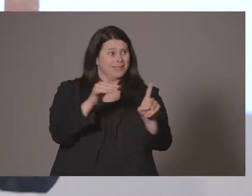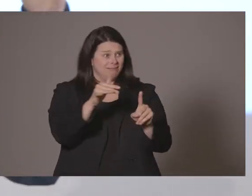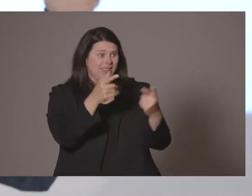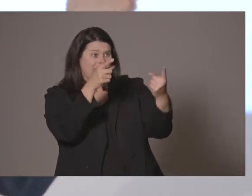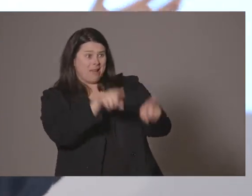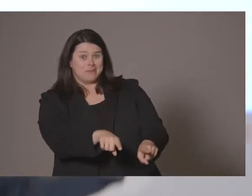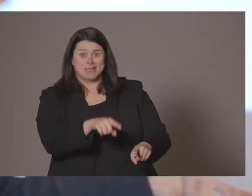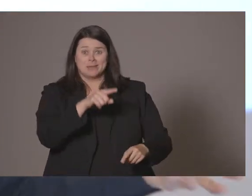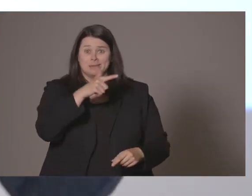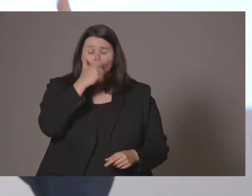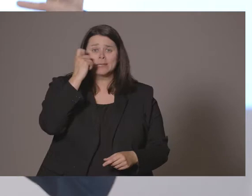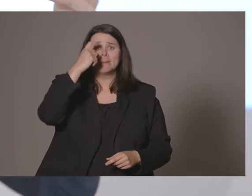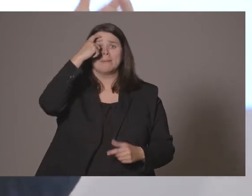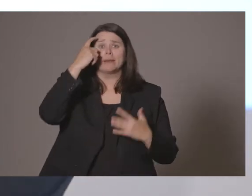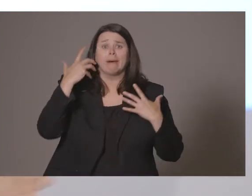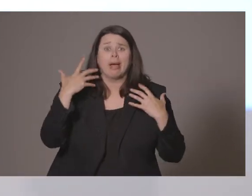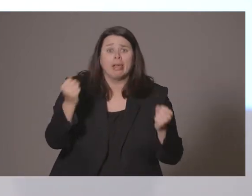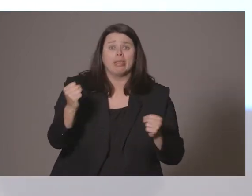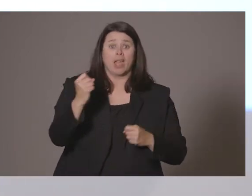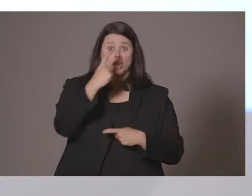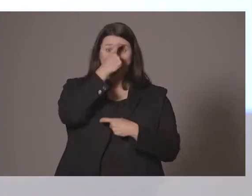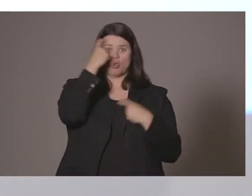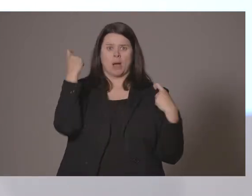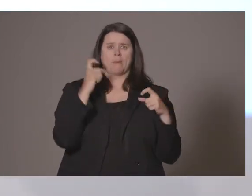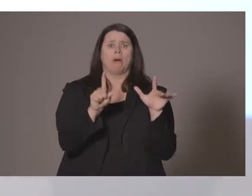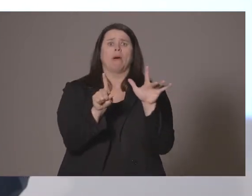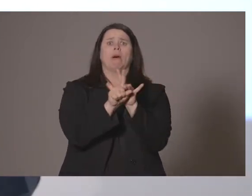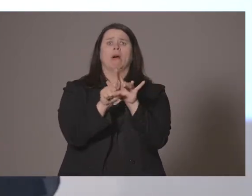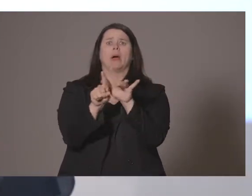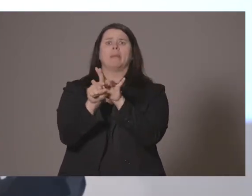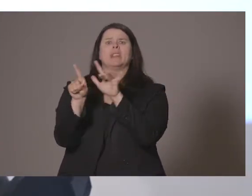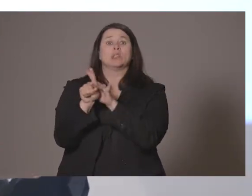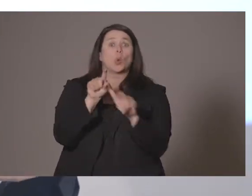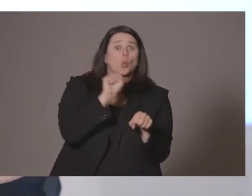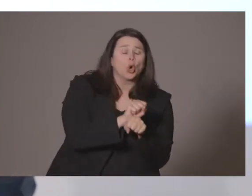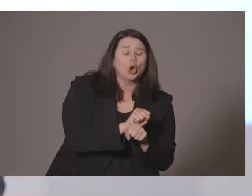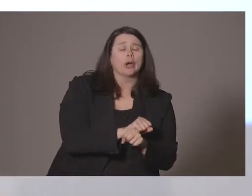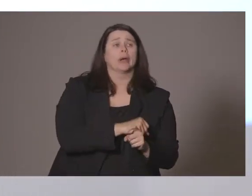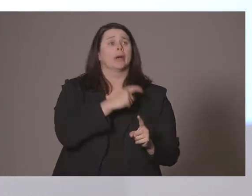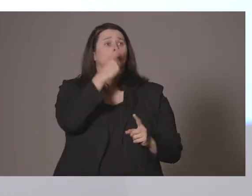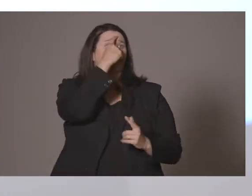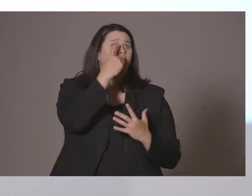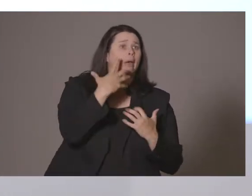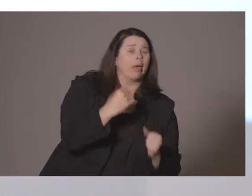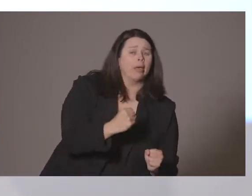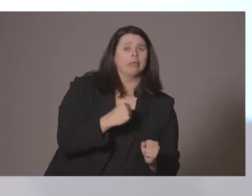and trauma bubbles up everywhere we go. But especially in a mental health context where you're